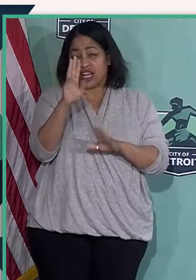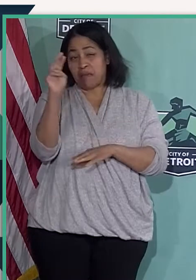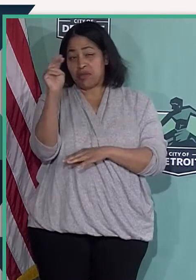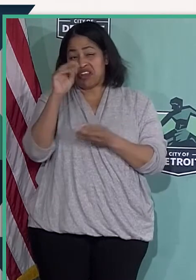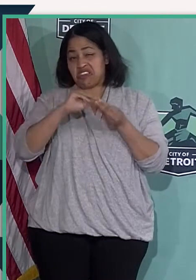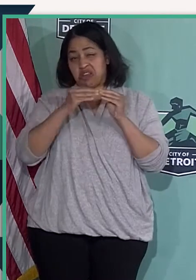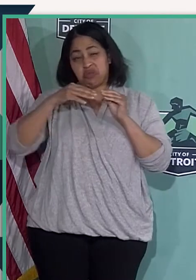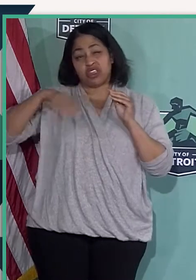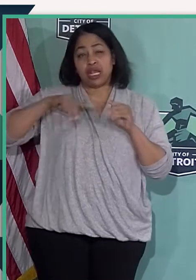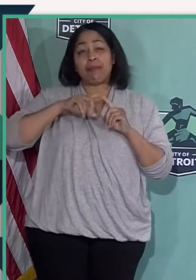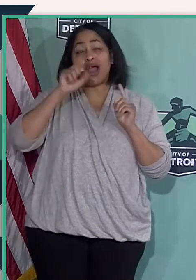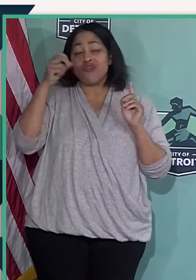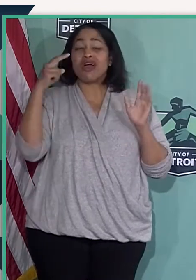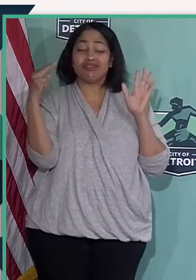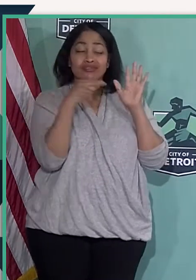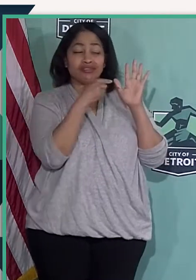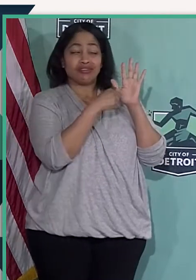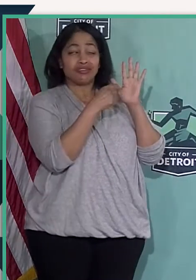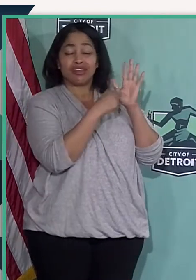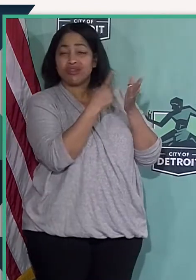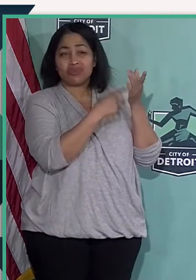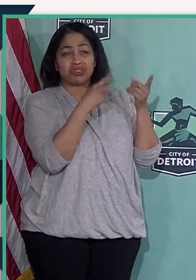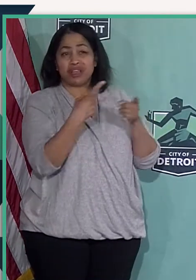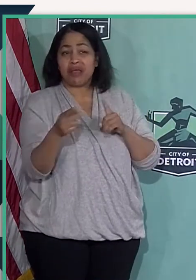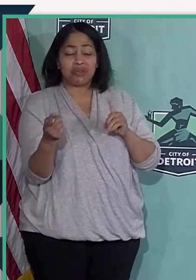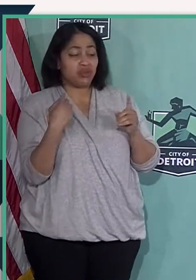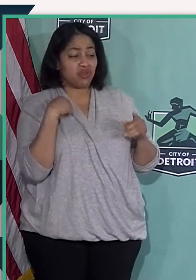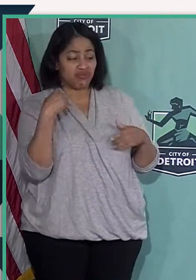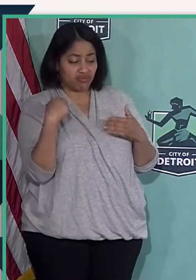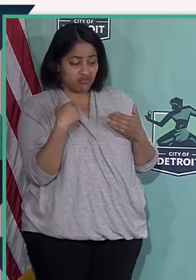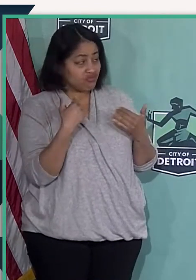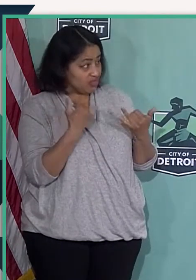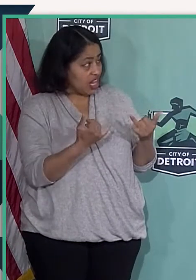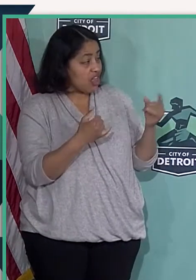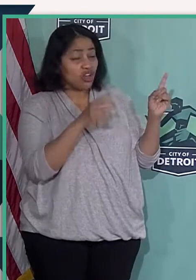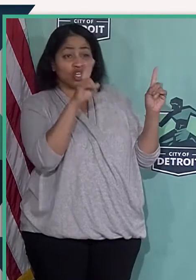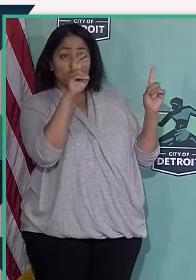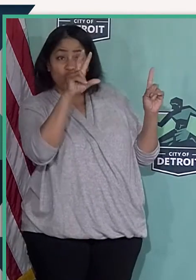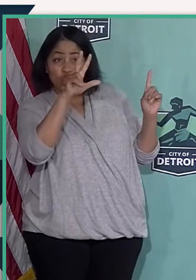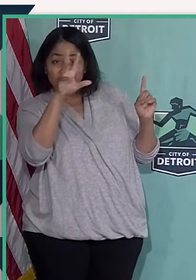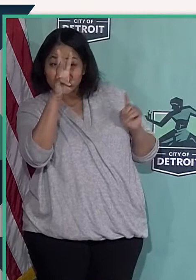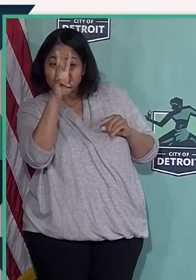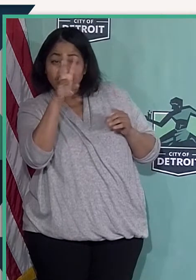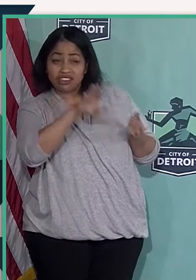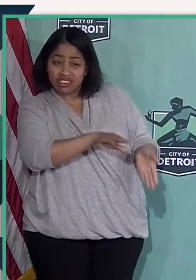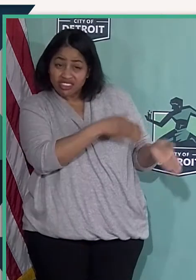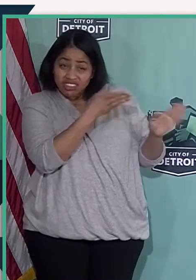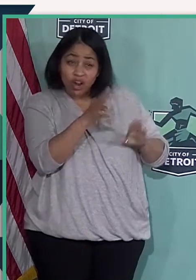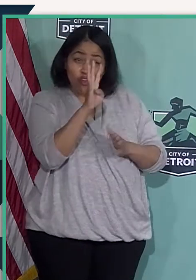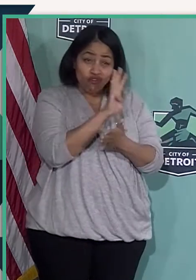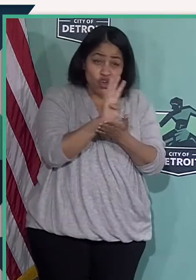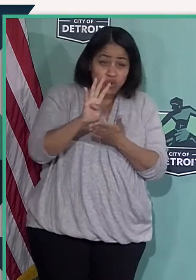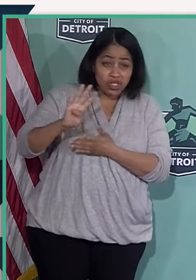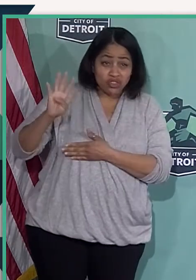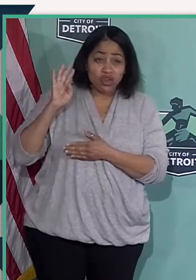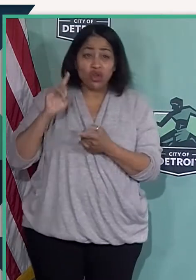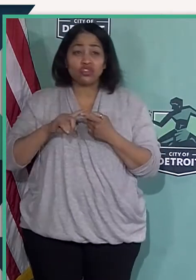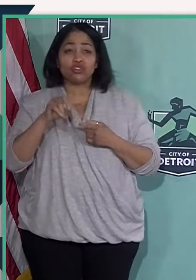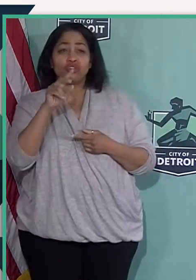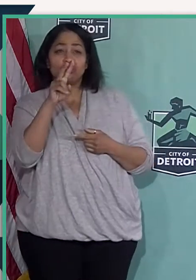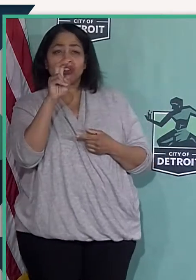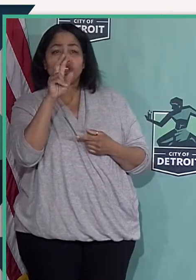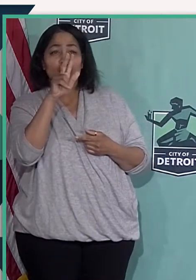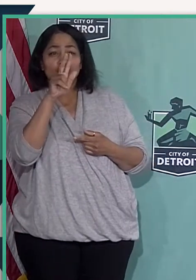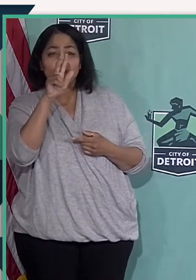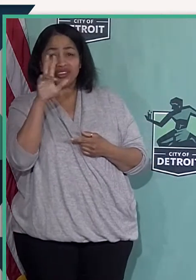there, you can see what's happening. And we've gone from 236 deaths 4 weeks ago to